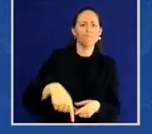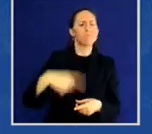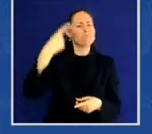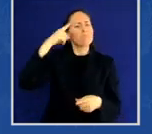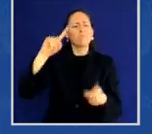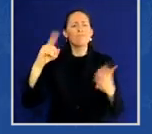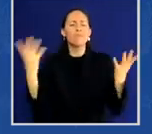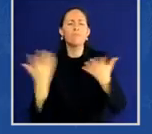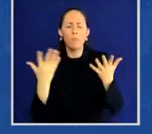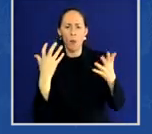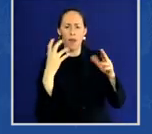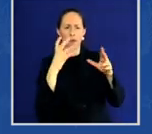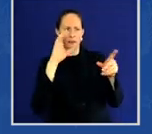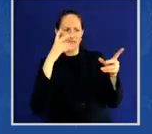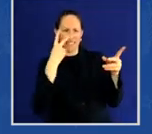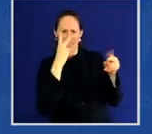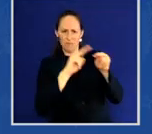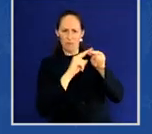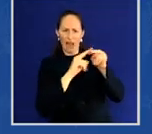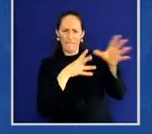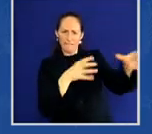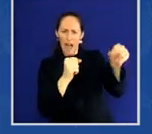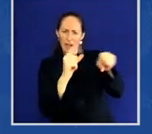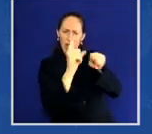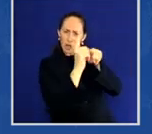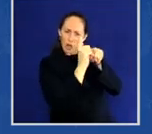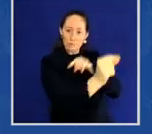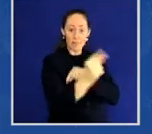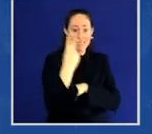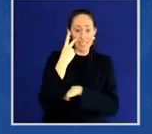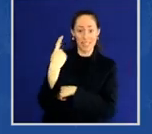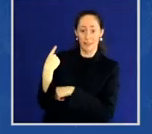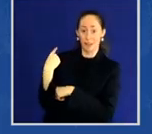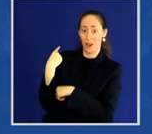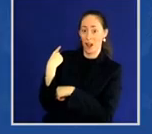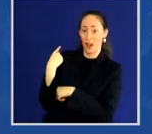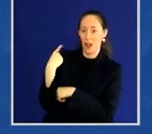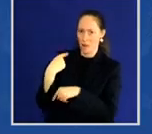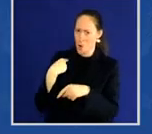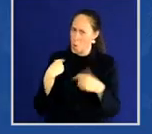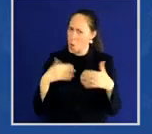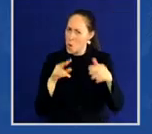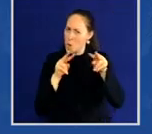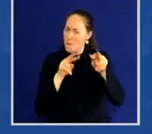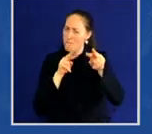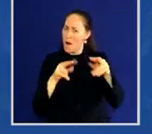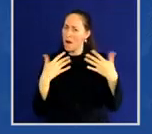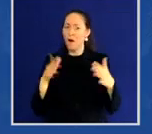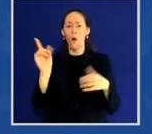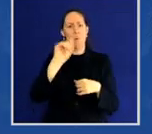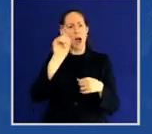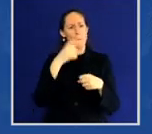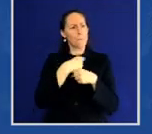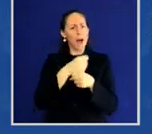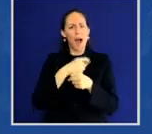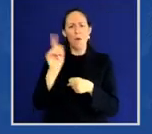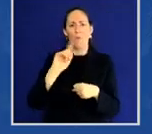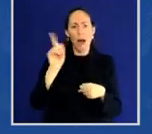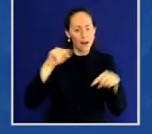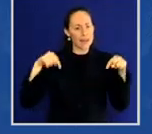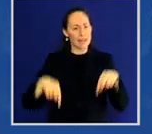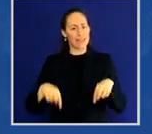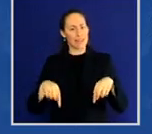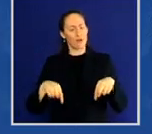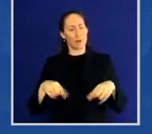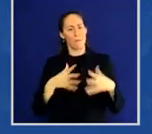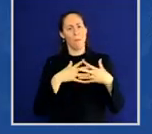And they look great. I can hardly wait to ride. And they're made in America, and I wanted to see more of that. That's why the